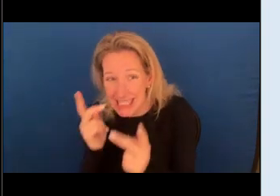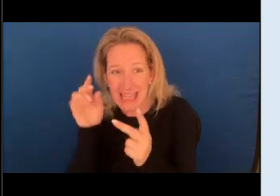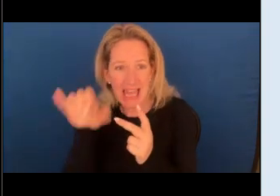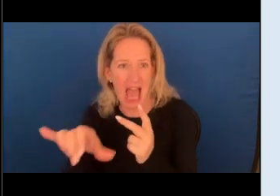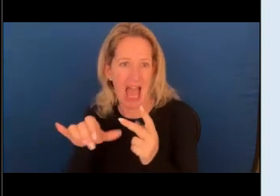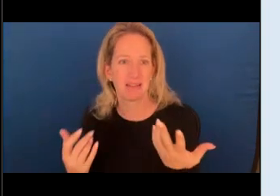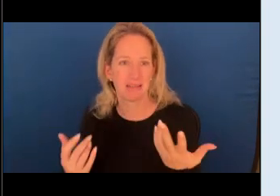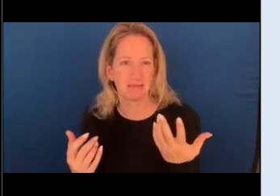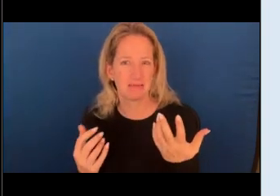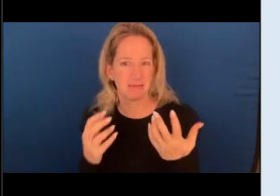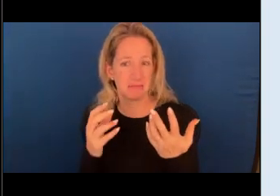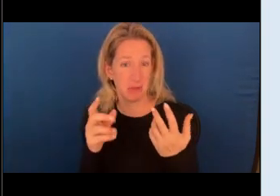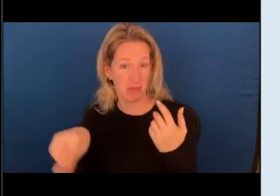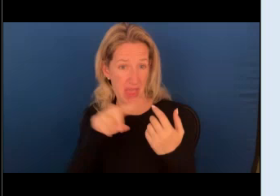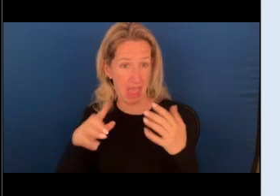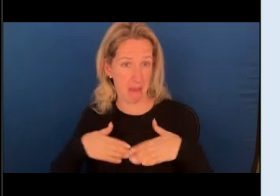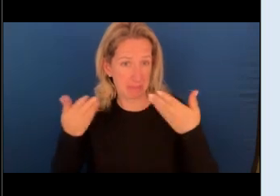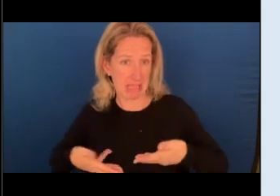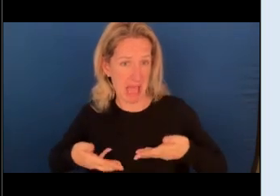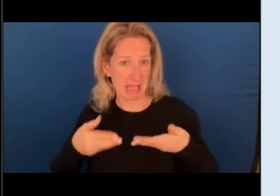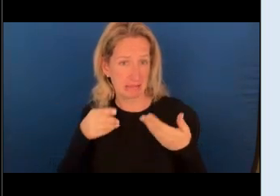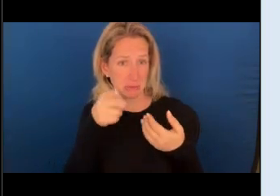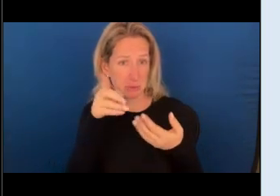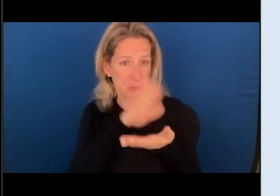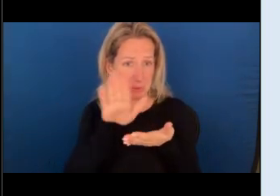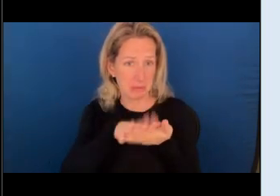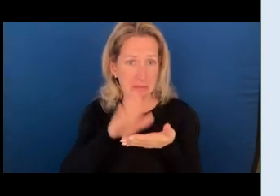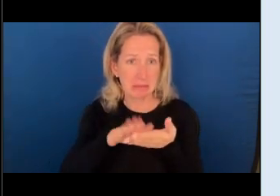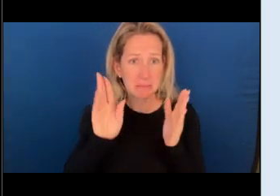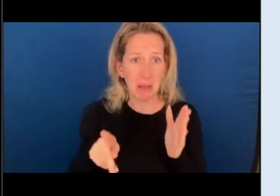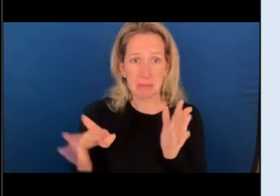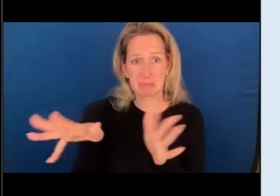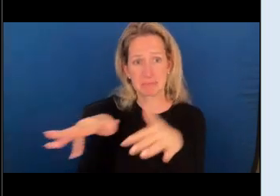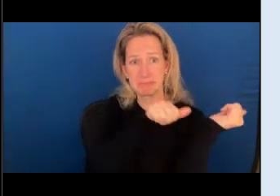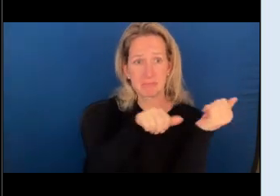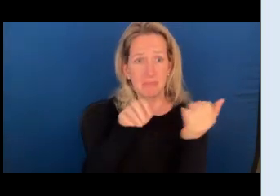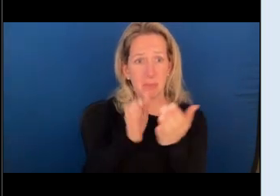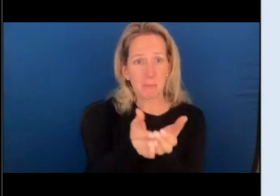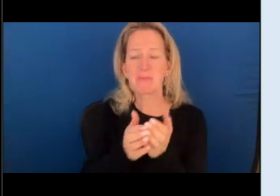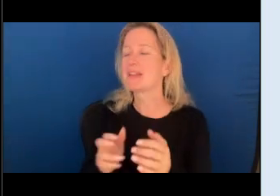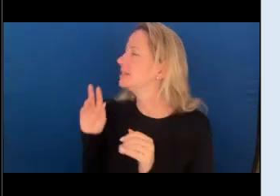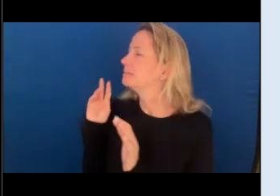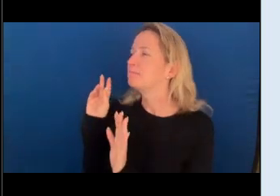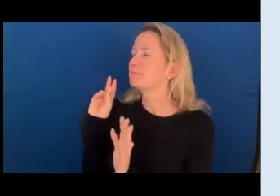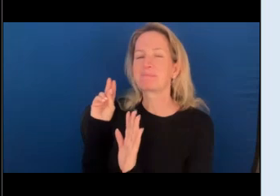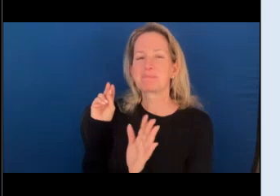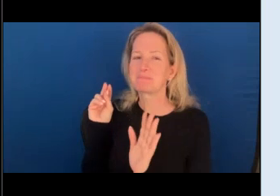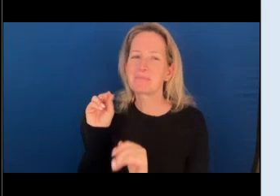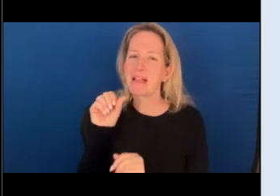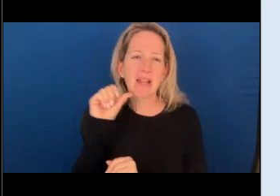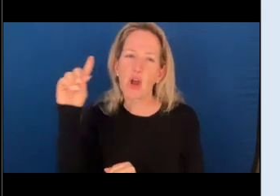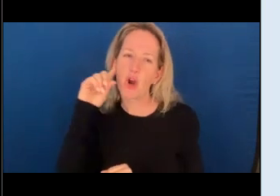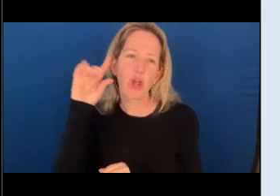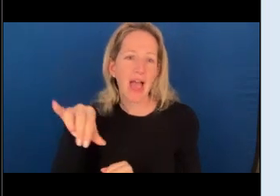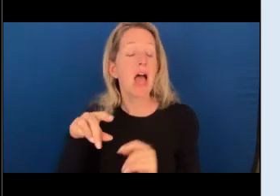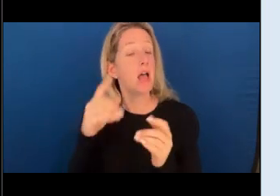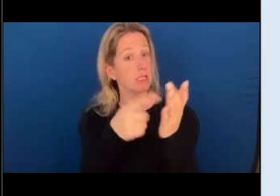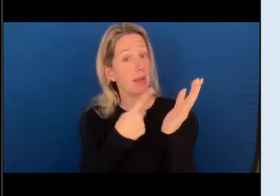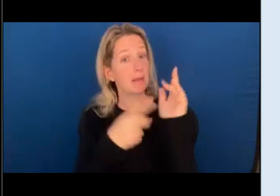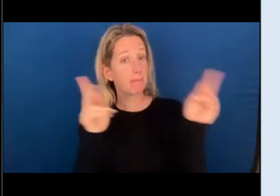that specific community, but a question I get asked sometimes is, like, don't these submerged vessels create habitat or like a